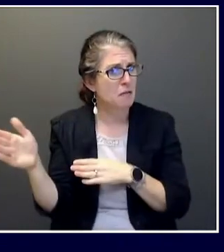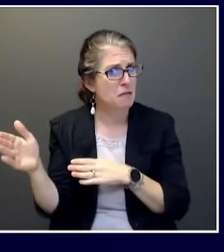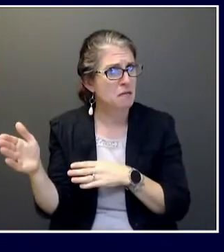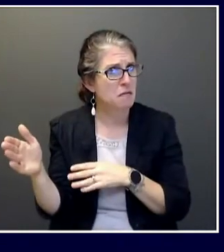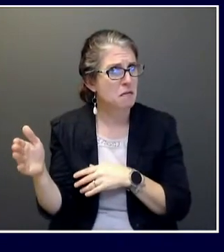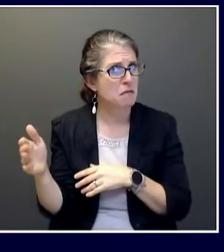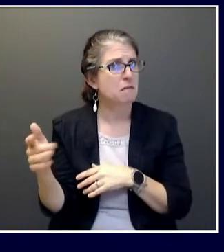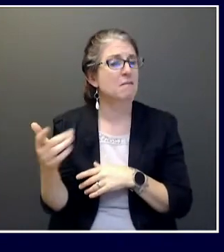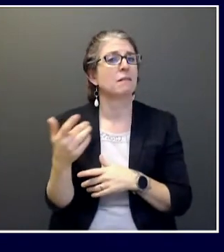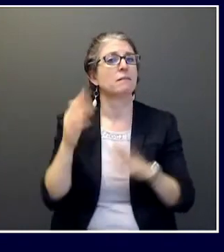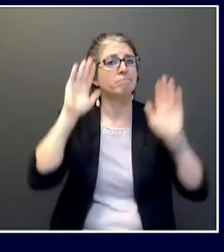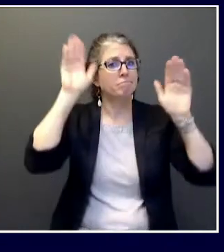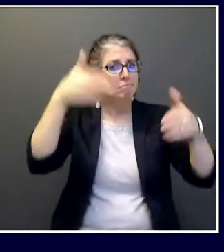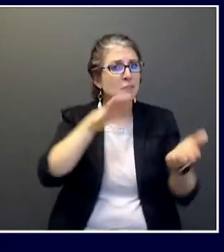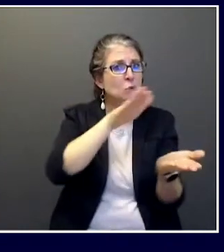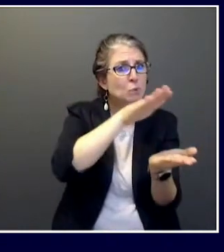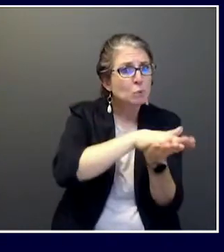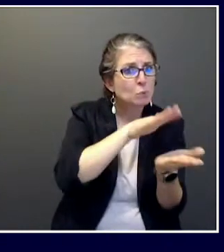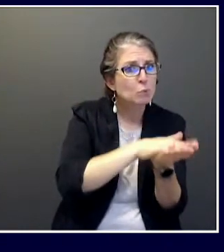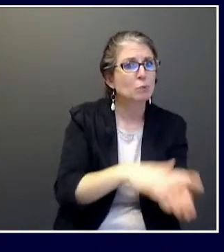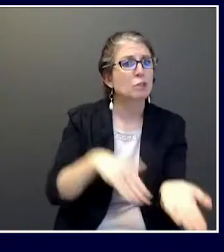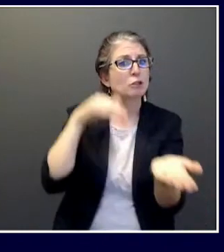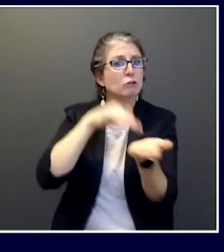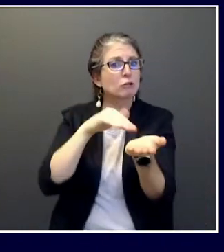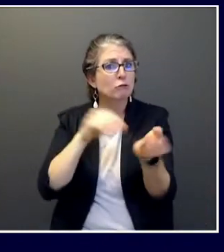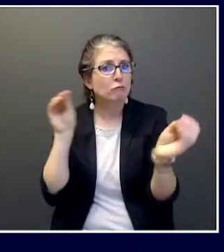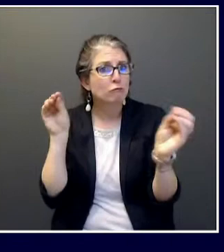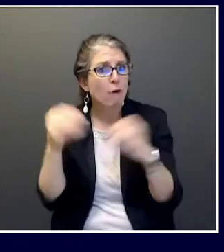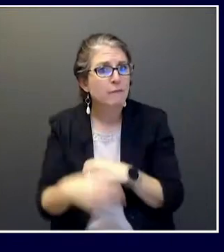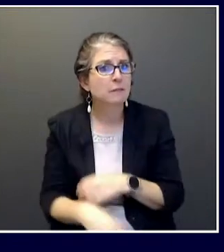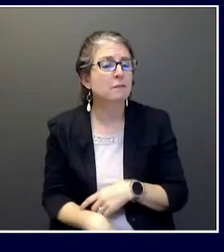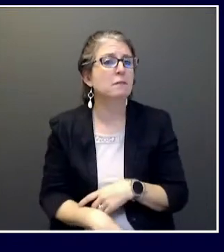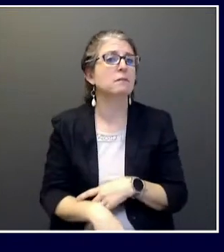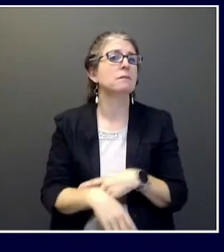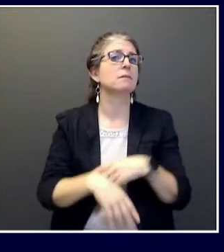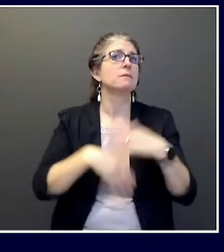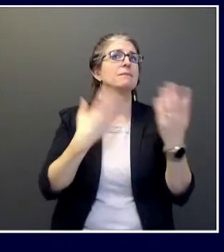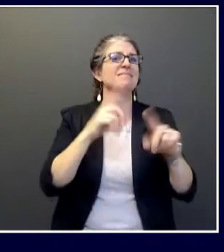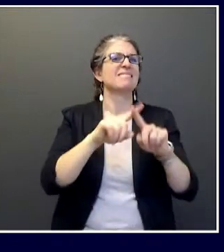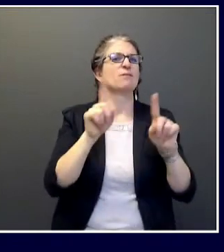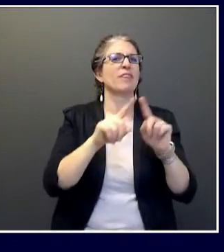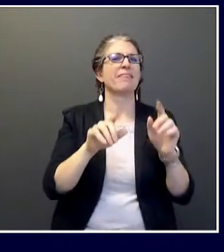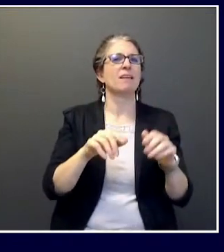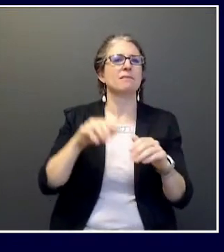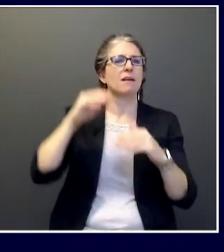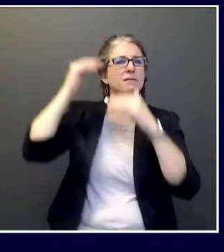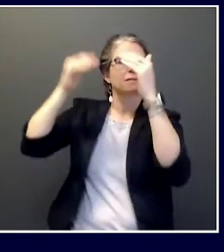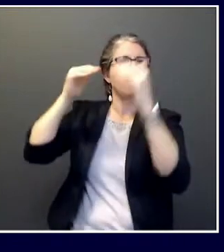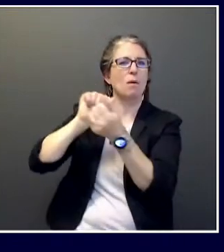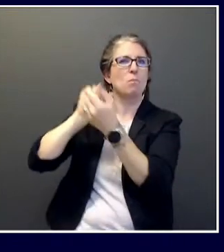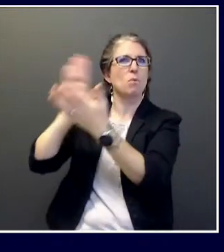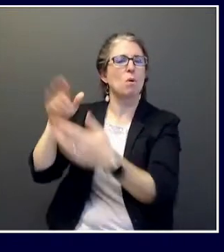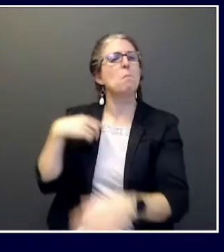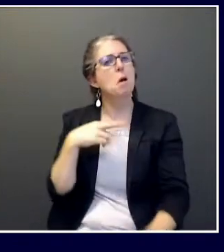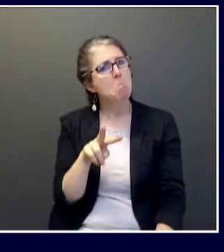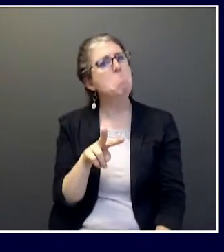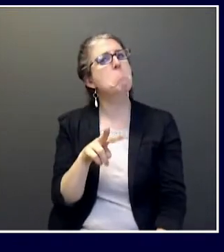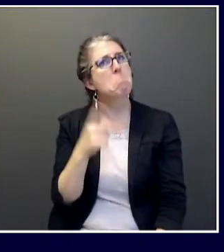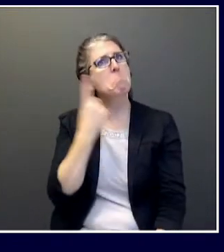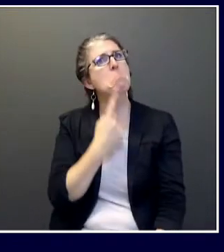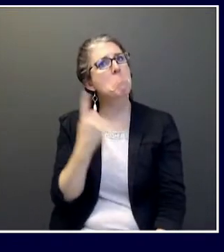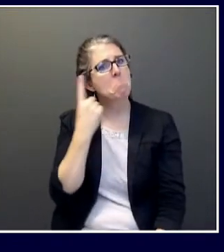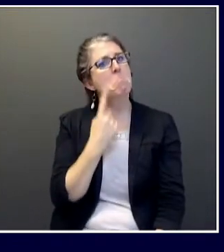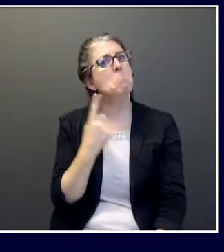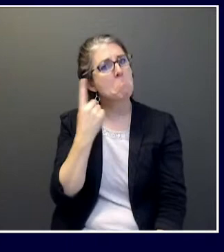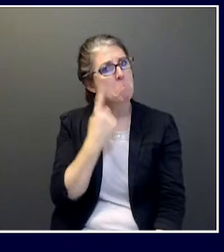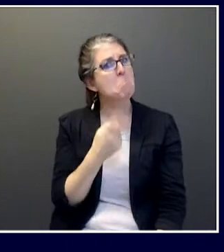et cetera. Well, that's different than the adult rollout. So, and also I think with this one, there are smaller needles,